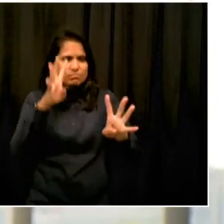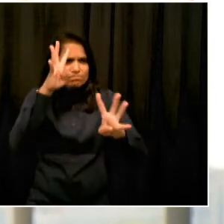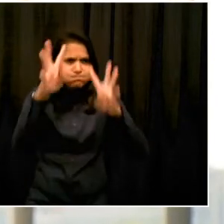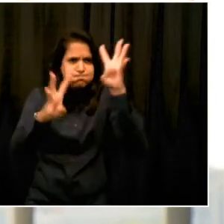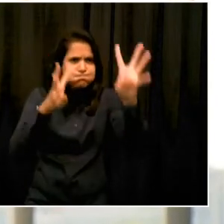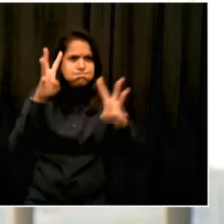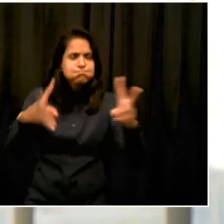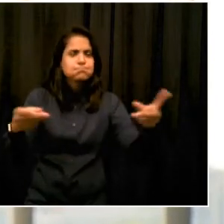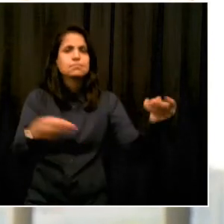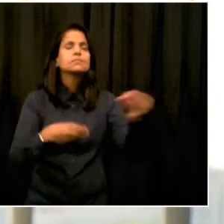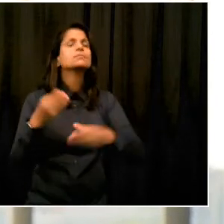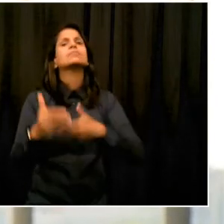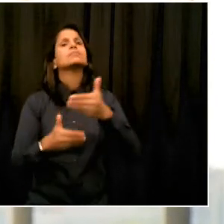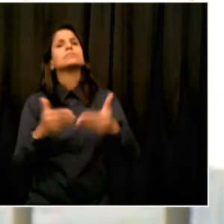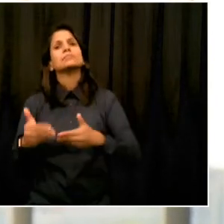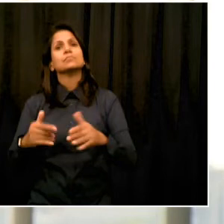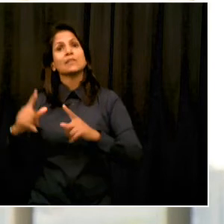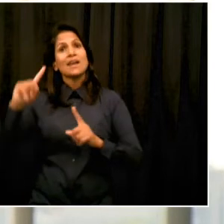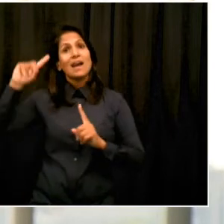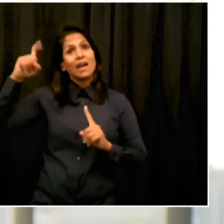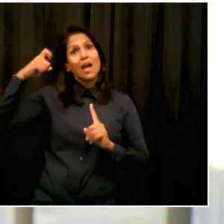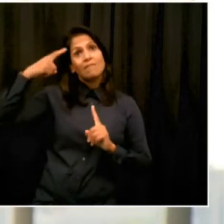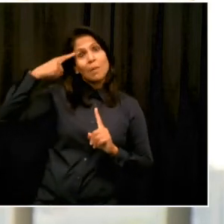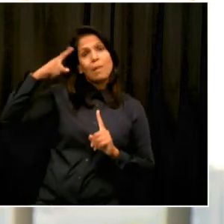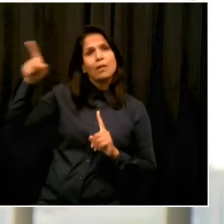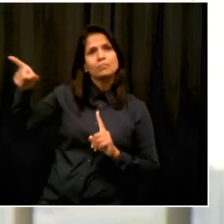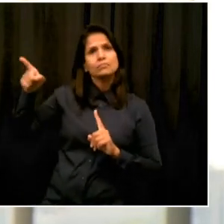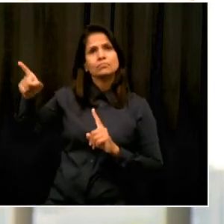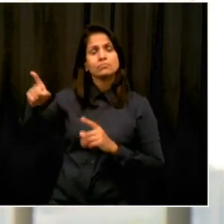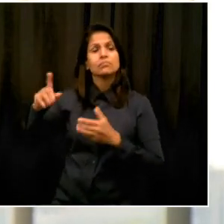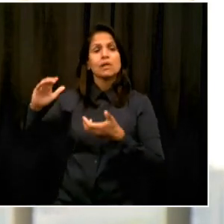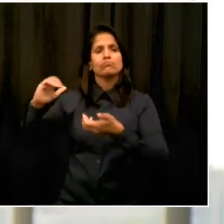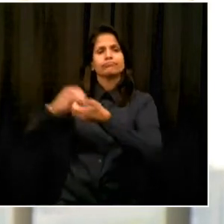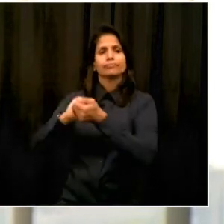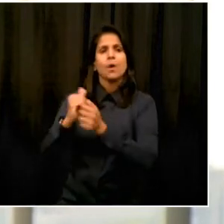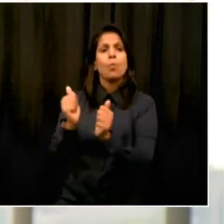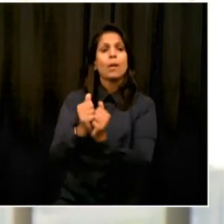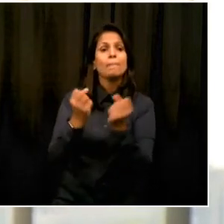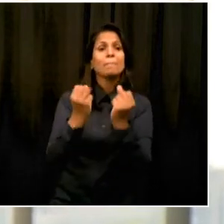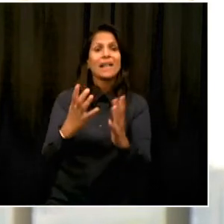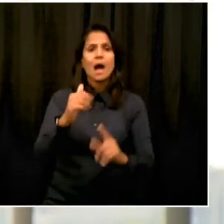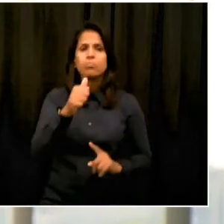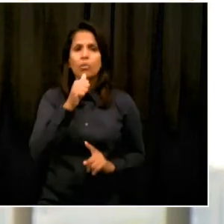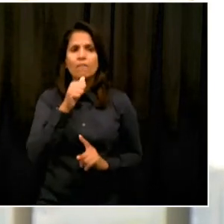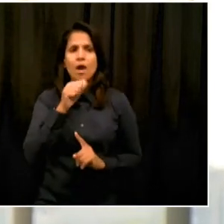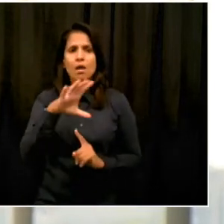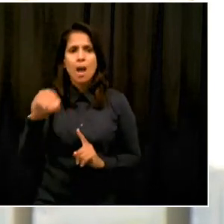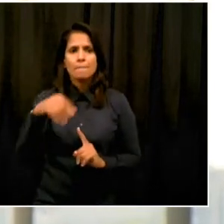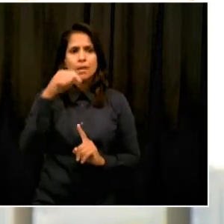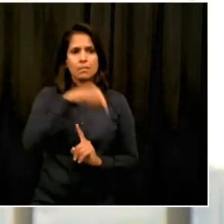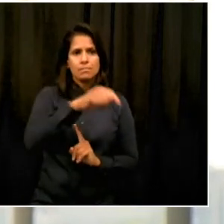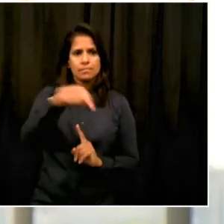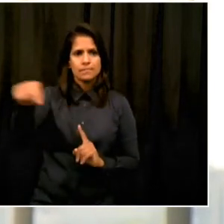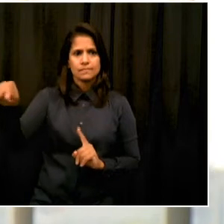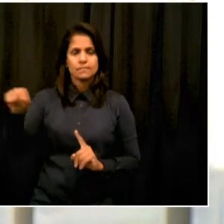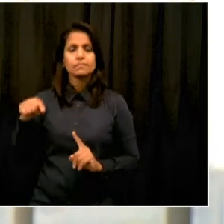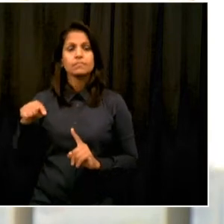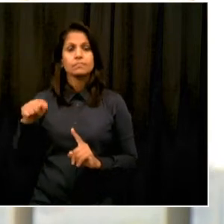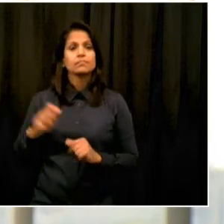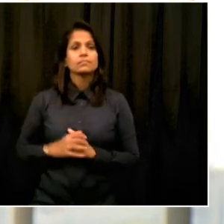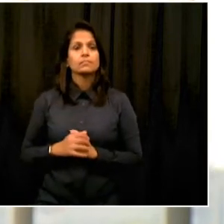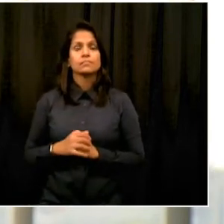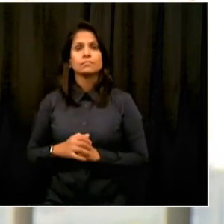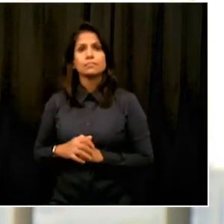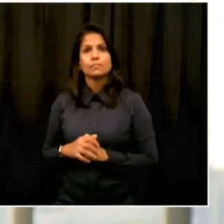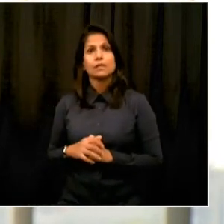because everyone understands this will be the nexus of our future. So we'll make smart and targeted investments, but I believe there's going to be